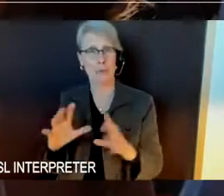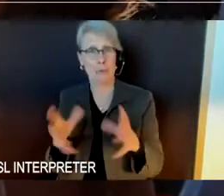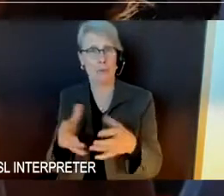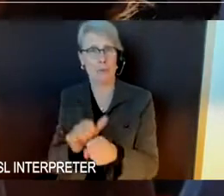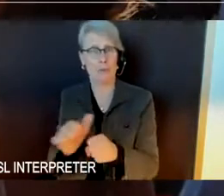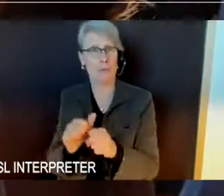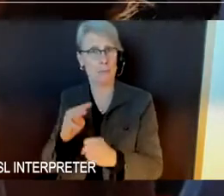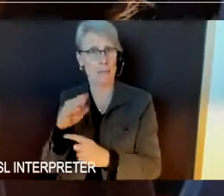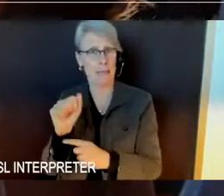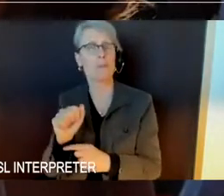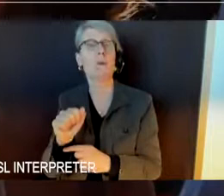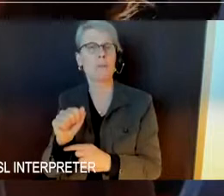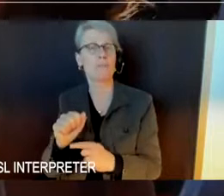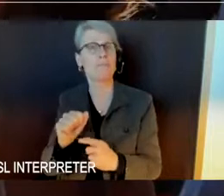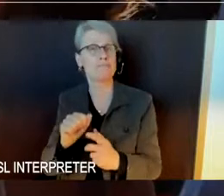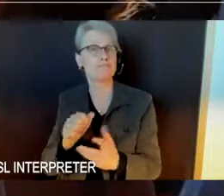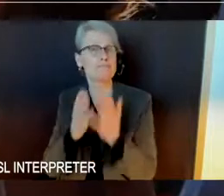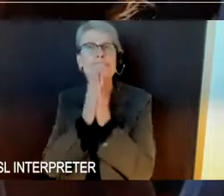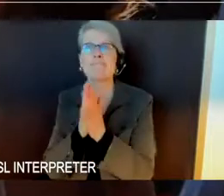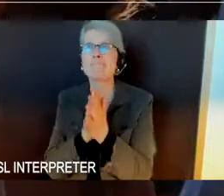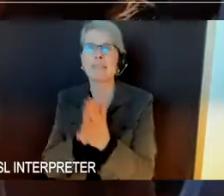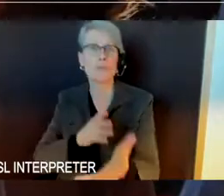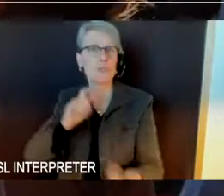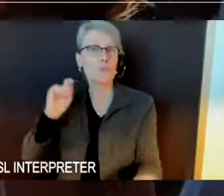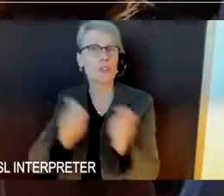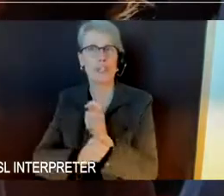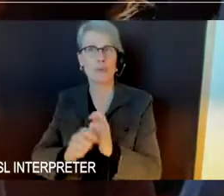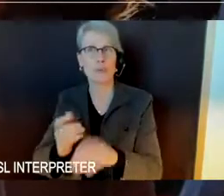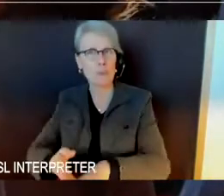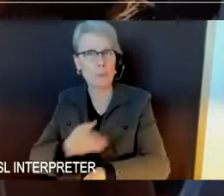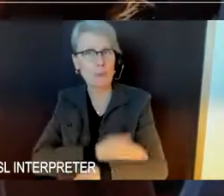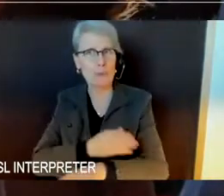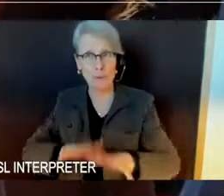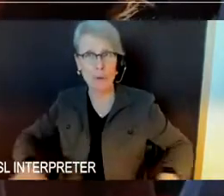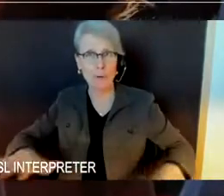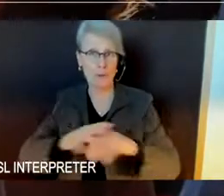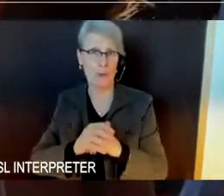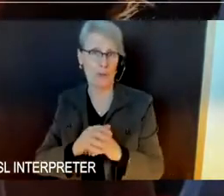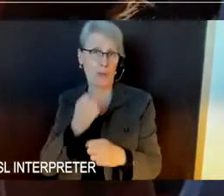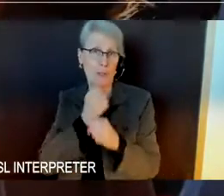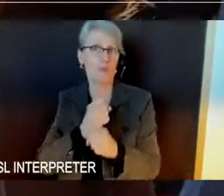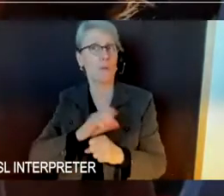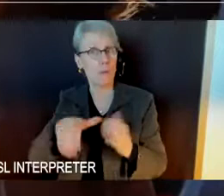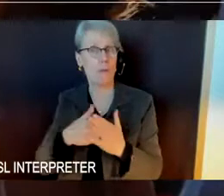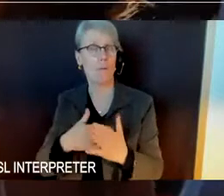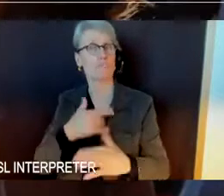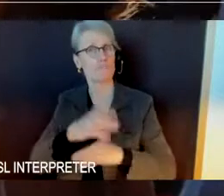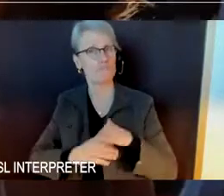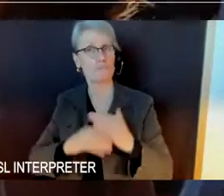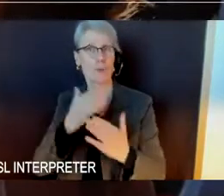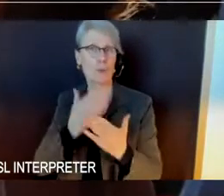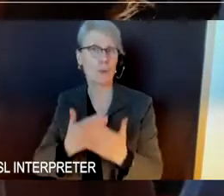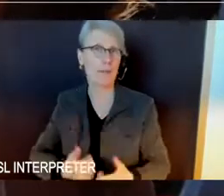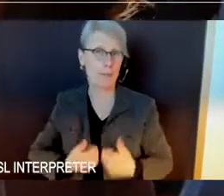disability movement media, there is a need to change, to make things better, to ensure